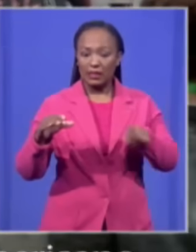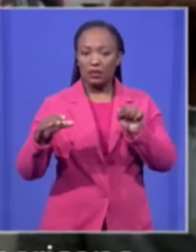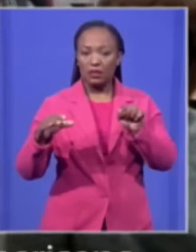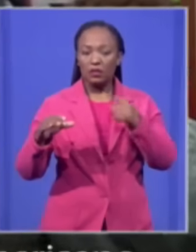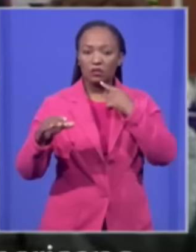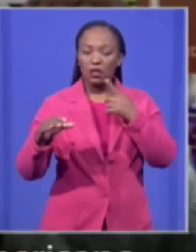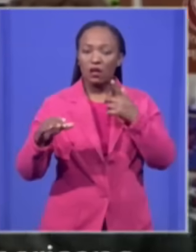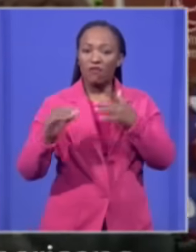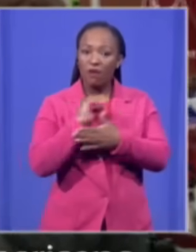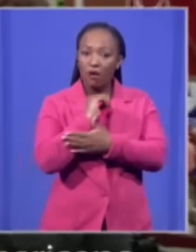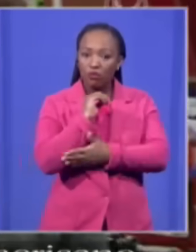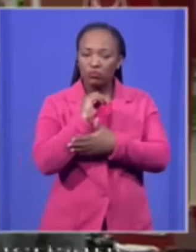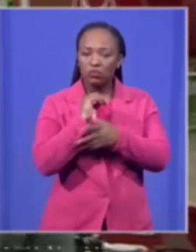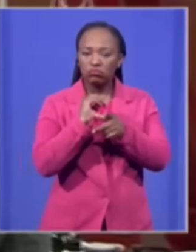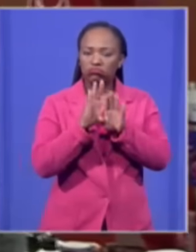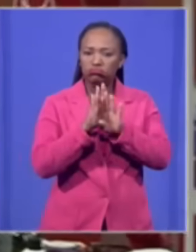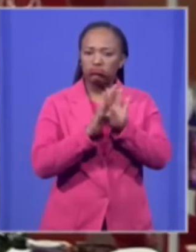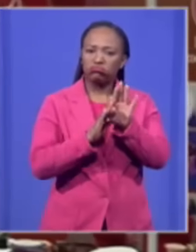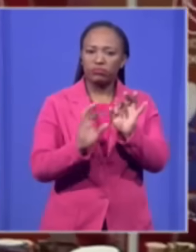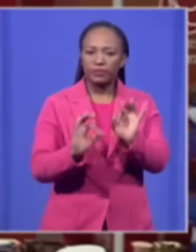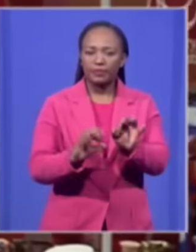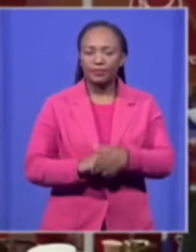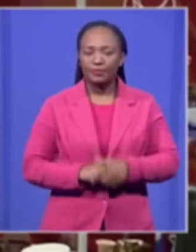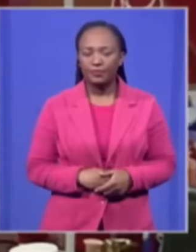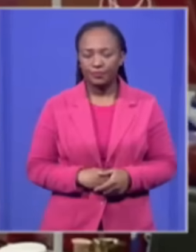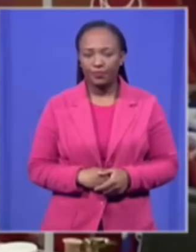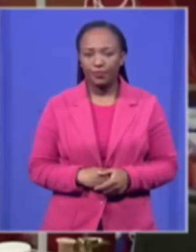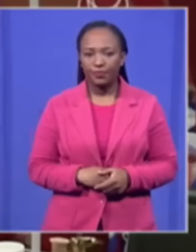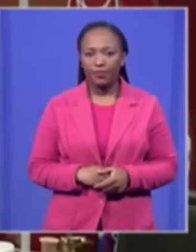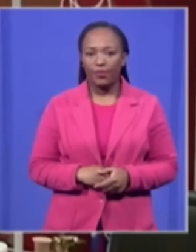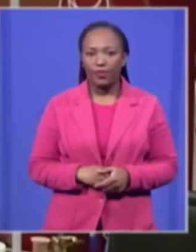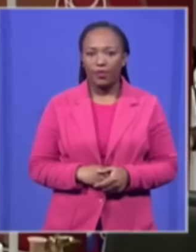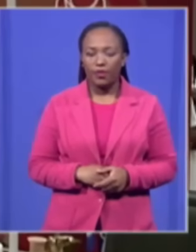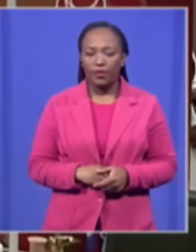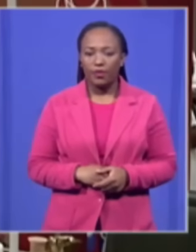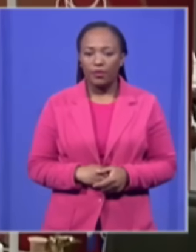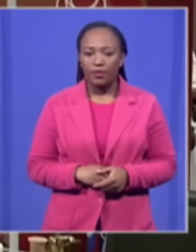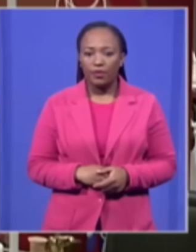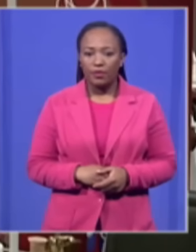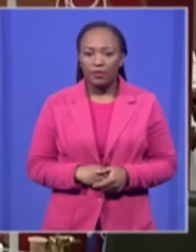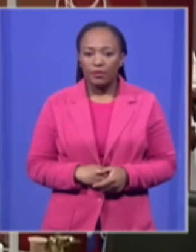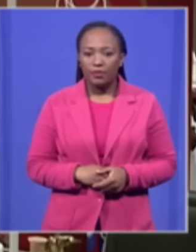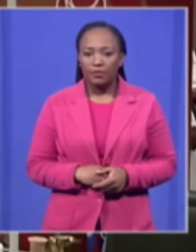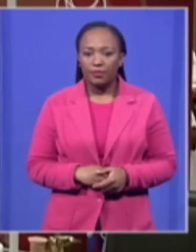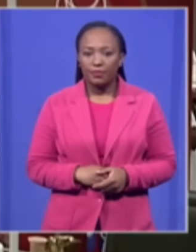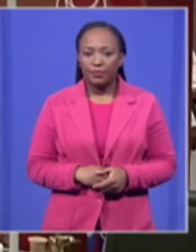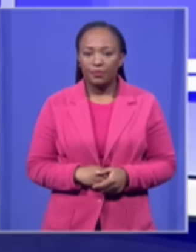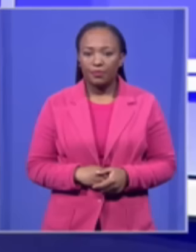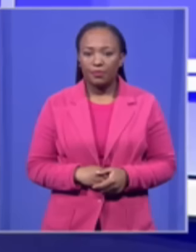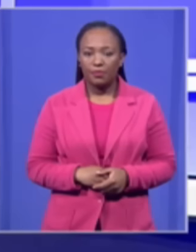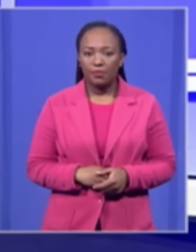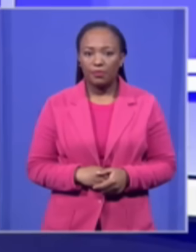isago ya naga eno. Ke Thabiso Moss wa dikgang tsa SABC mo Rustenburg.